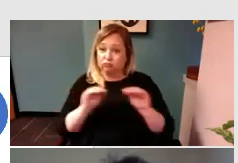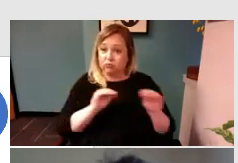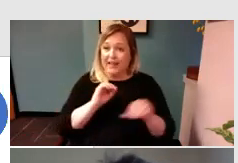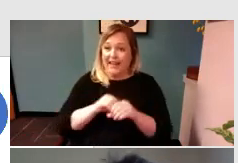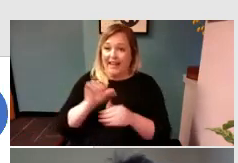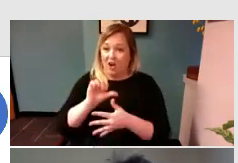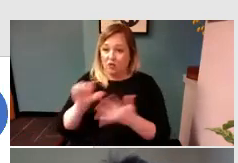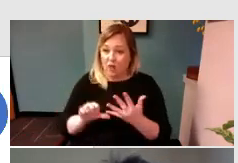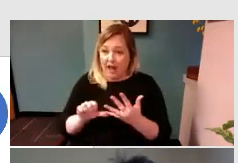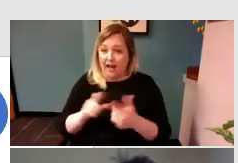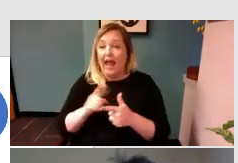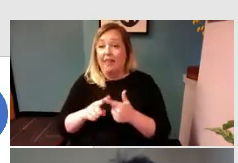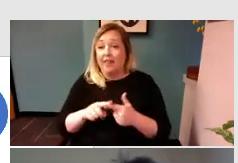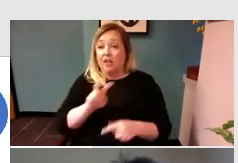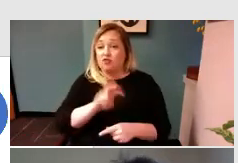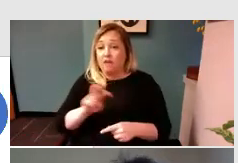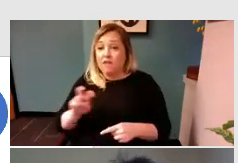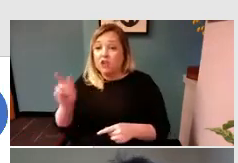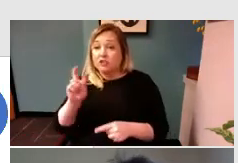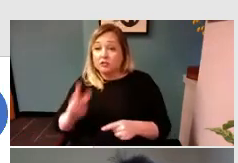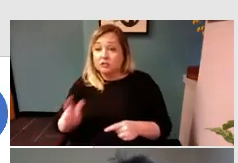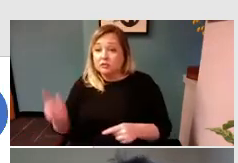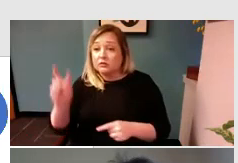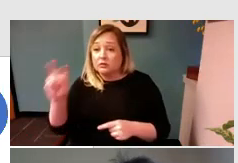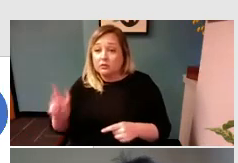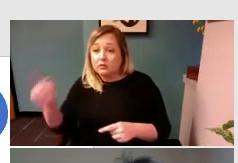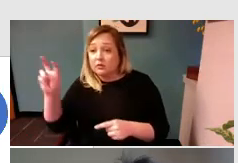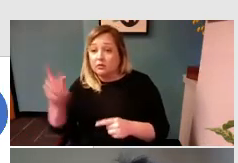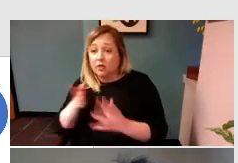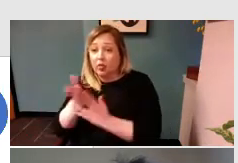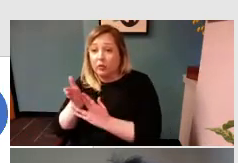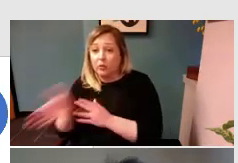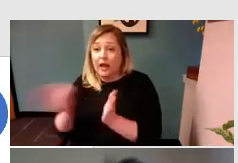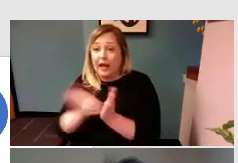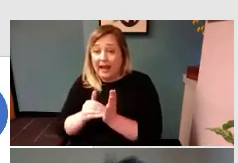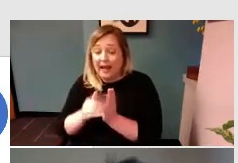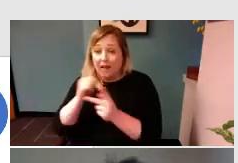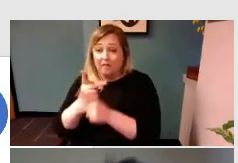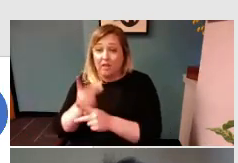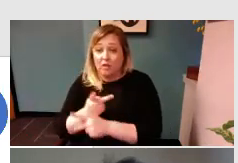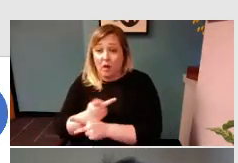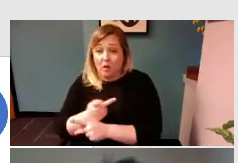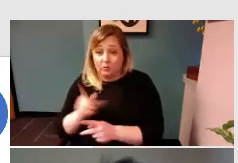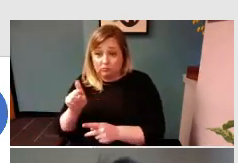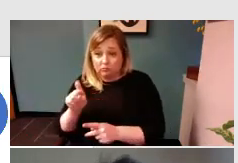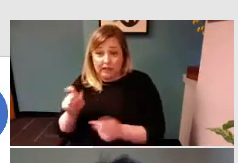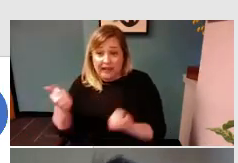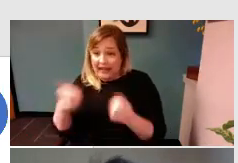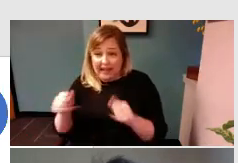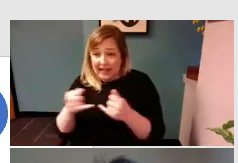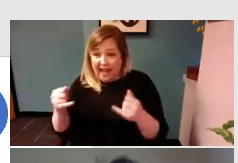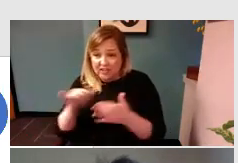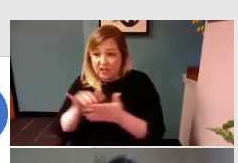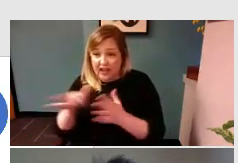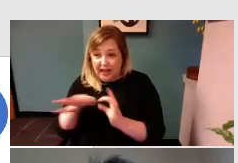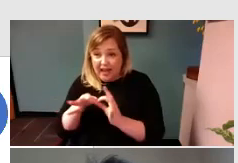adjacency list again and figure out if there is any edge that connects to a parent. And how do we know it's a parent?